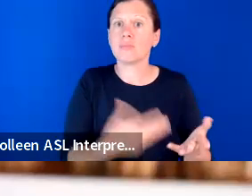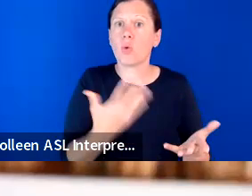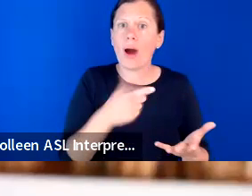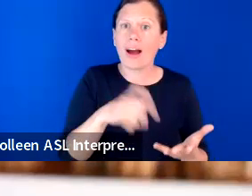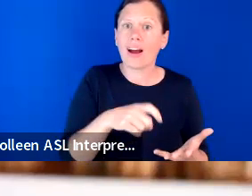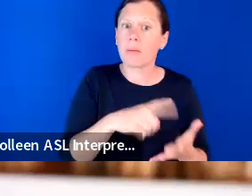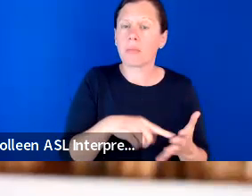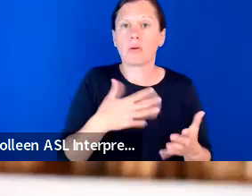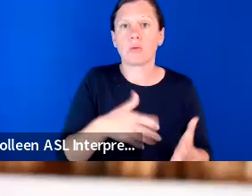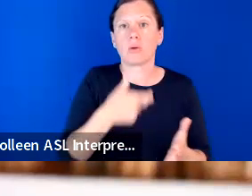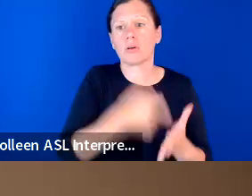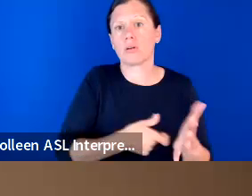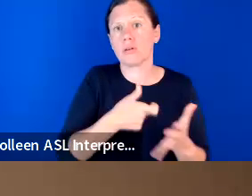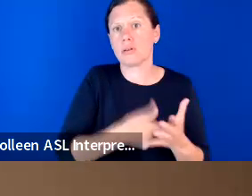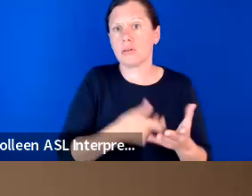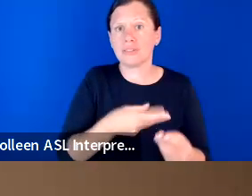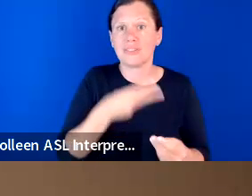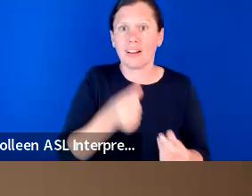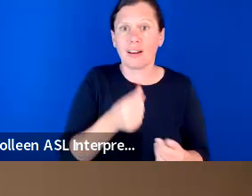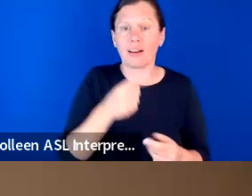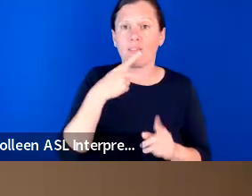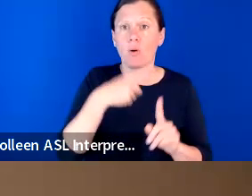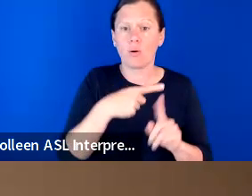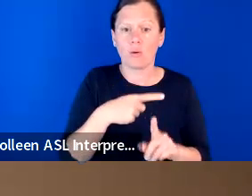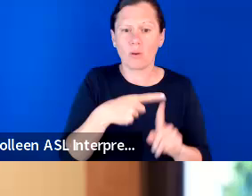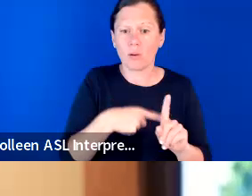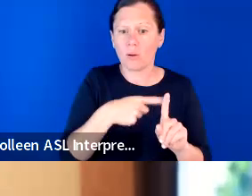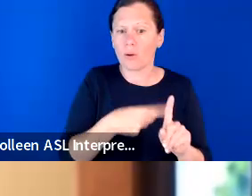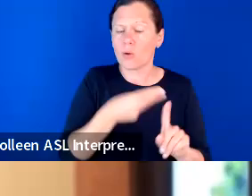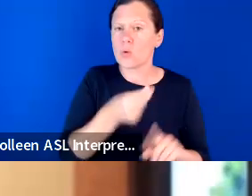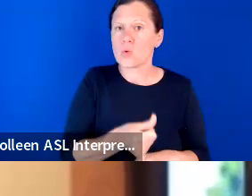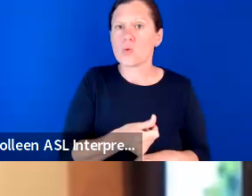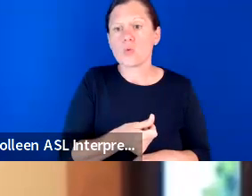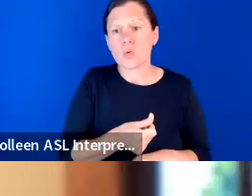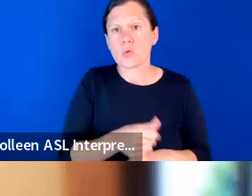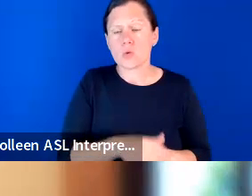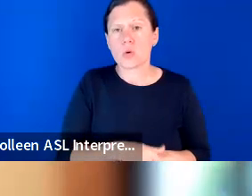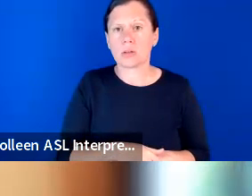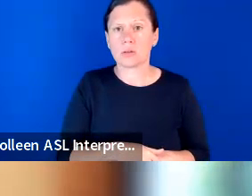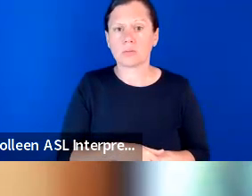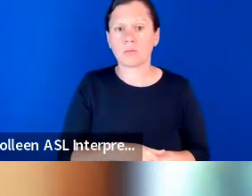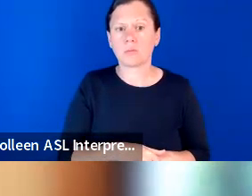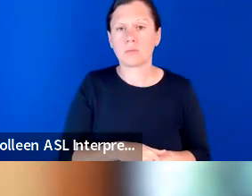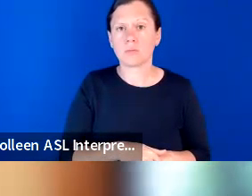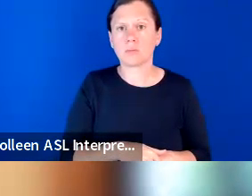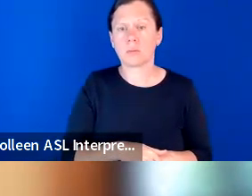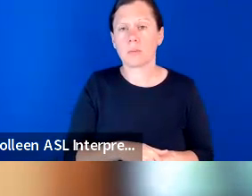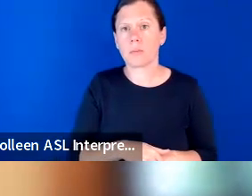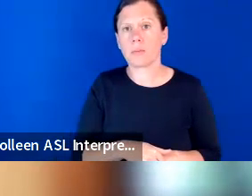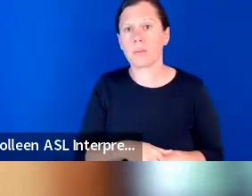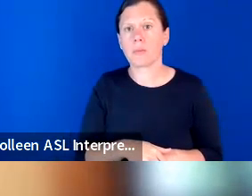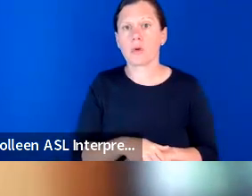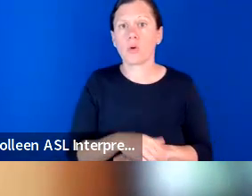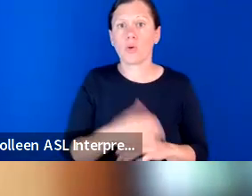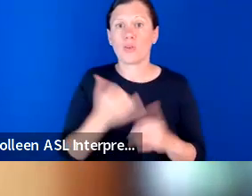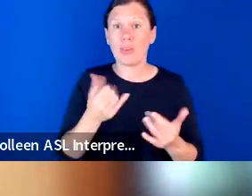bed and the tilt space wheelchair. The money's gonna be there, just like health insurance, and hopefully you don't ever have to use it. Walk cares